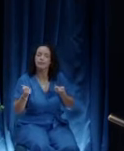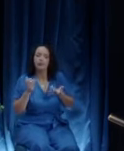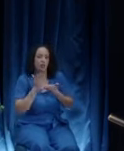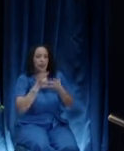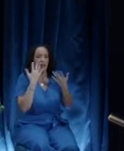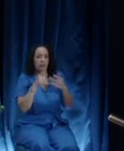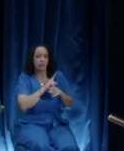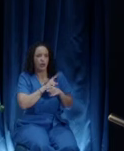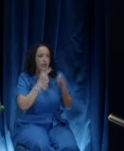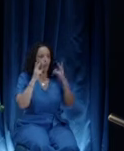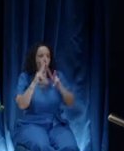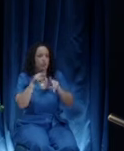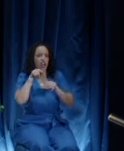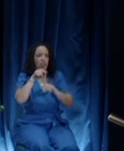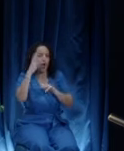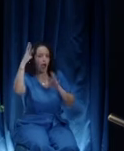here.